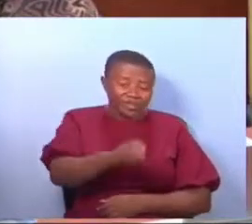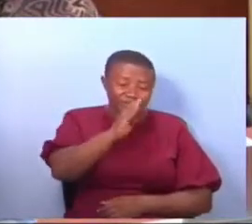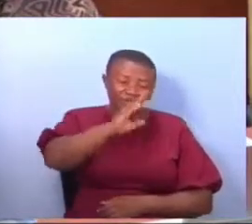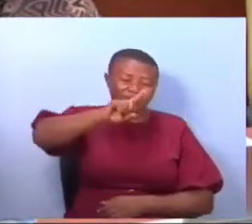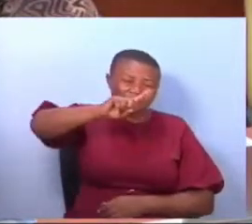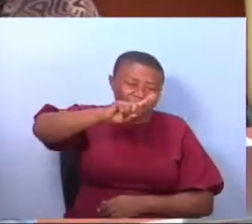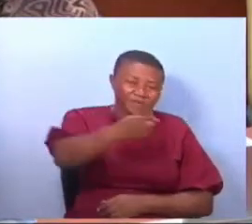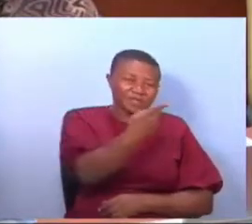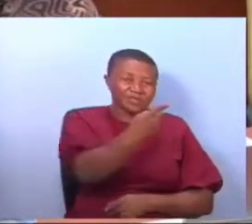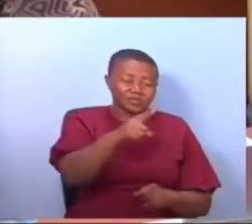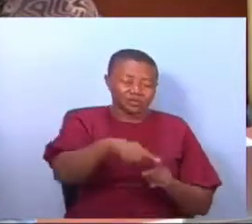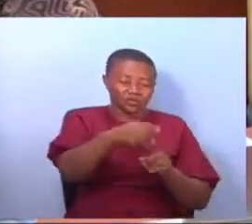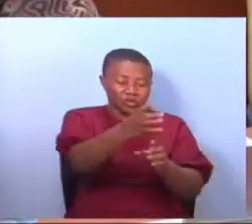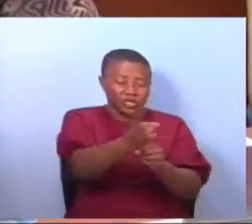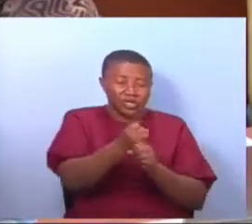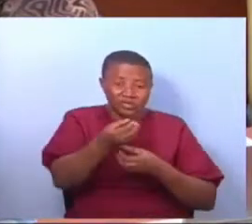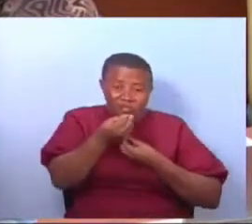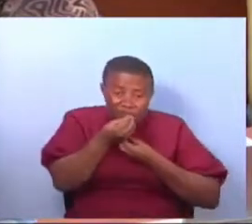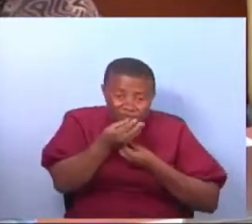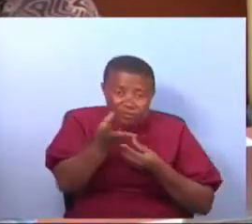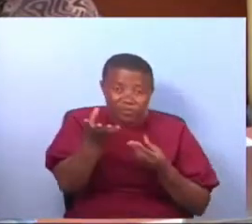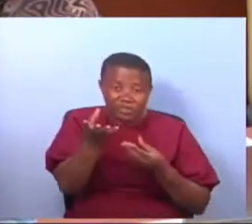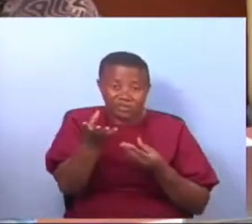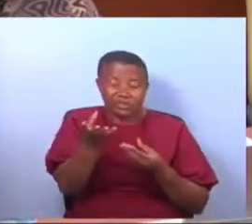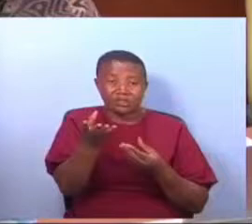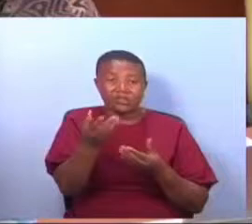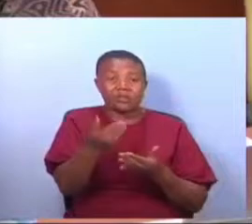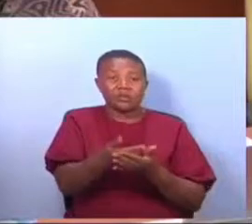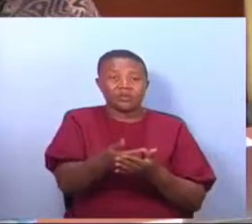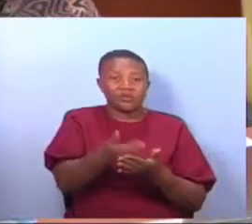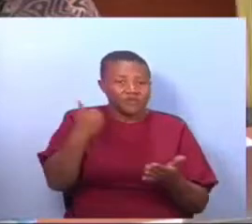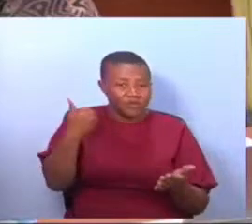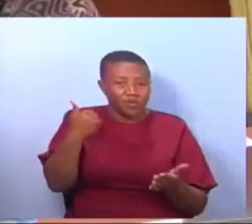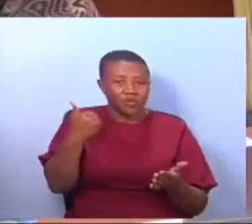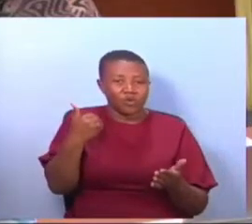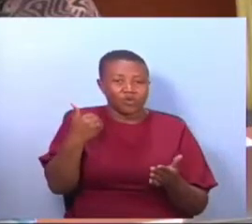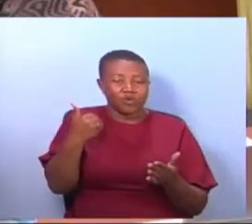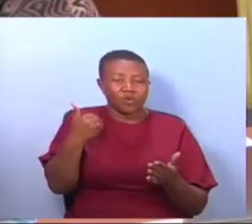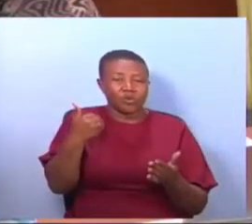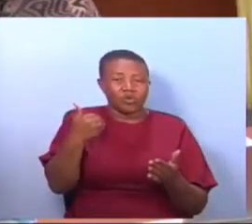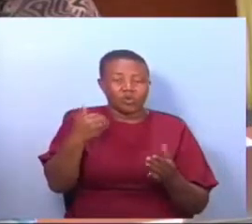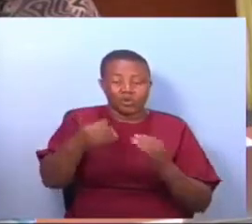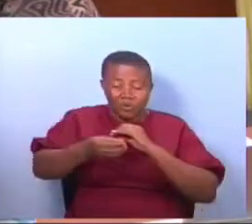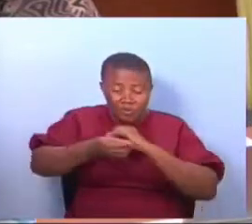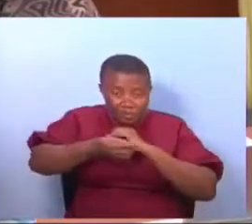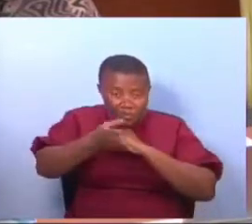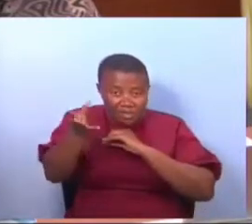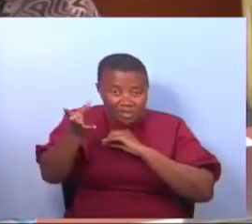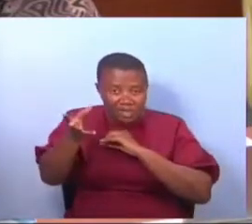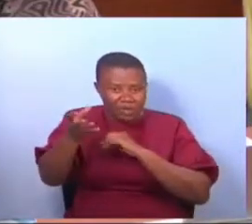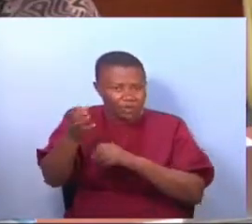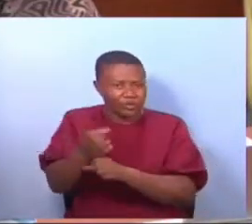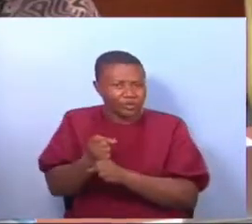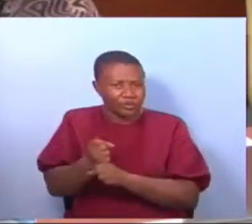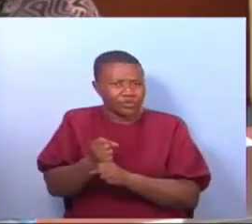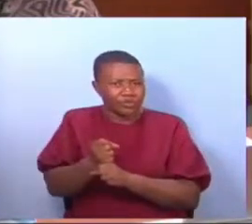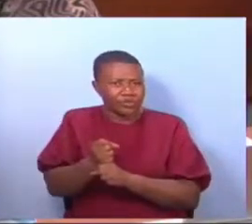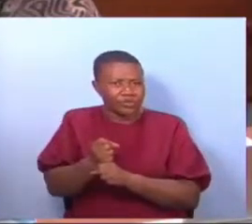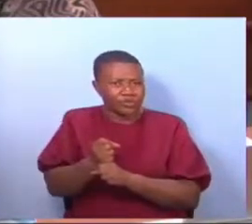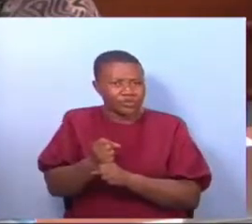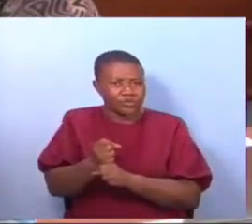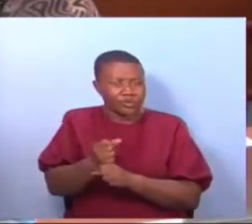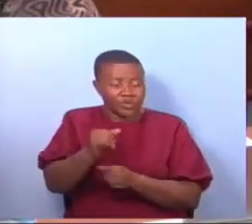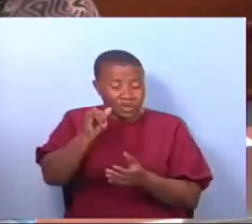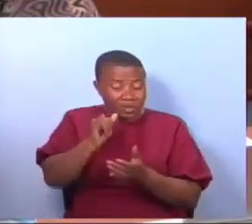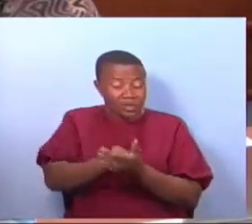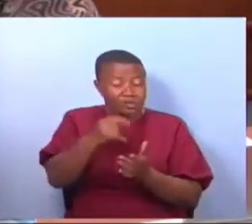to receive the communication before it gets out into the media. And that was the position taken by Right